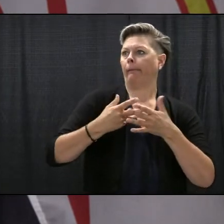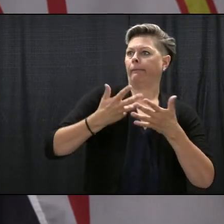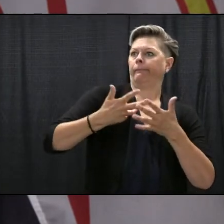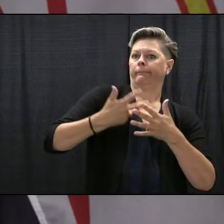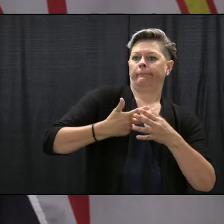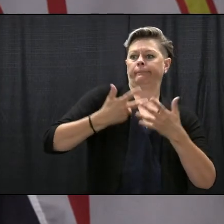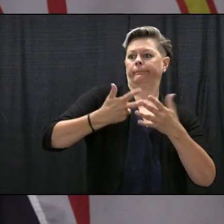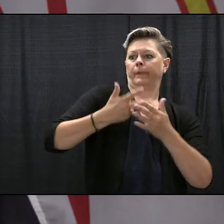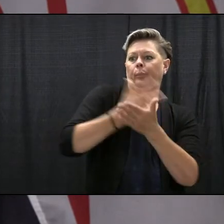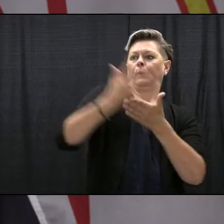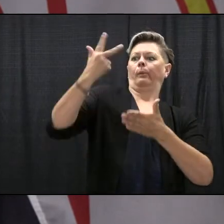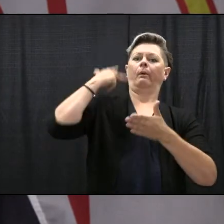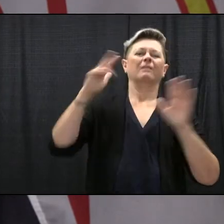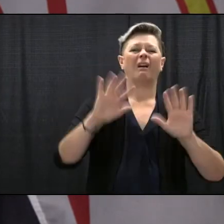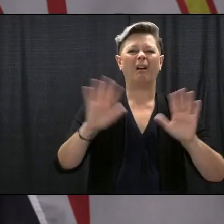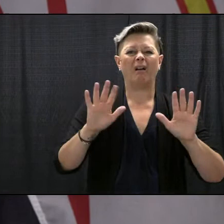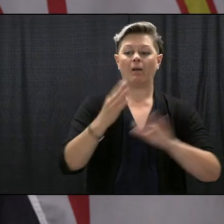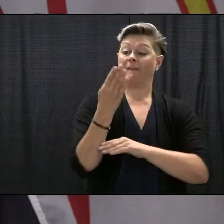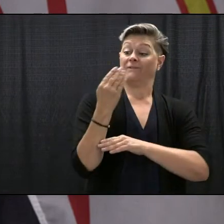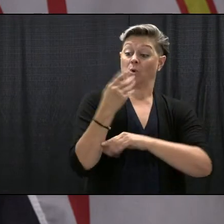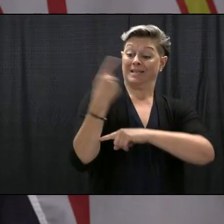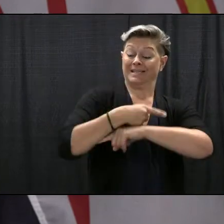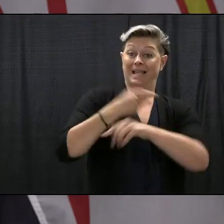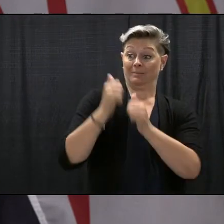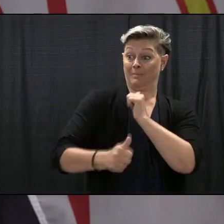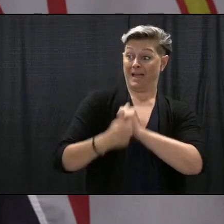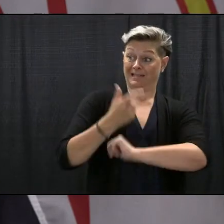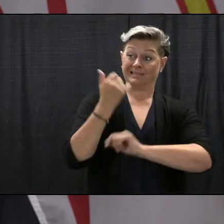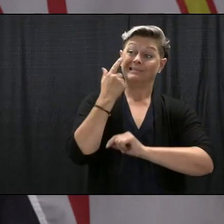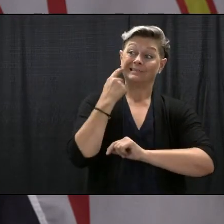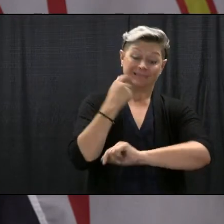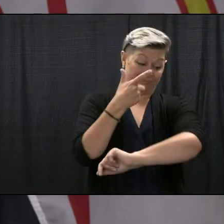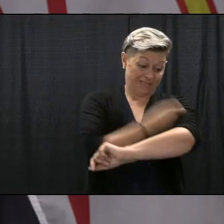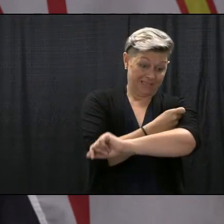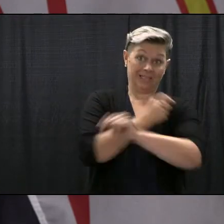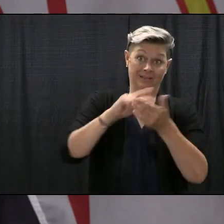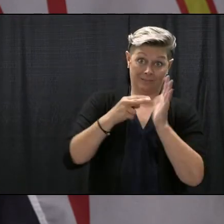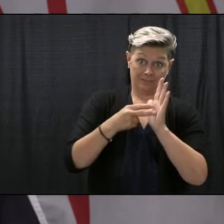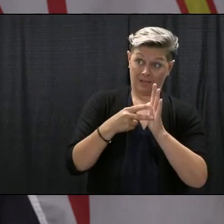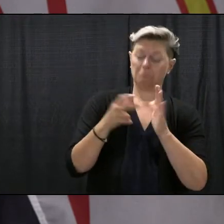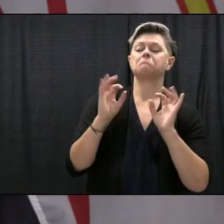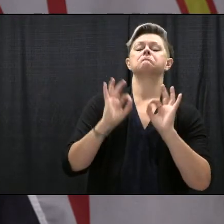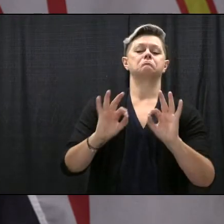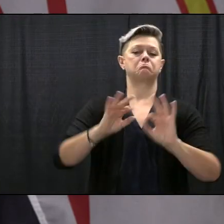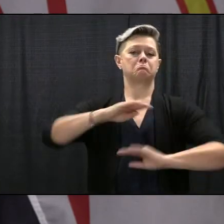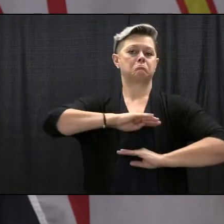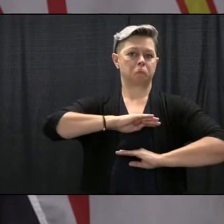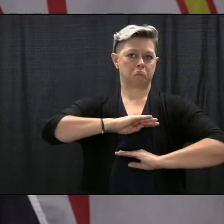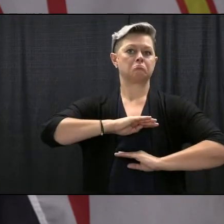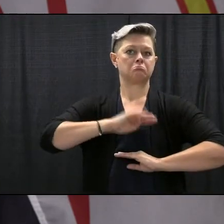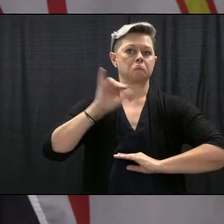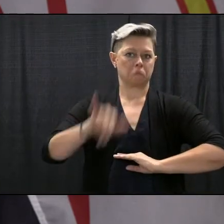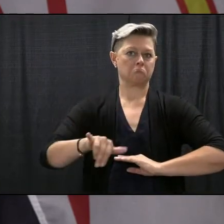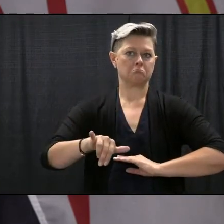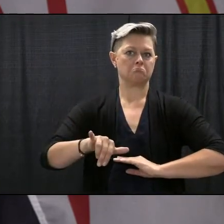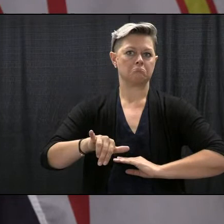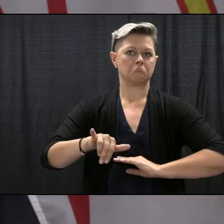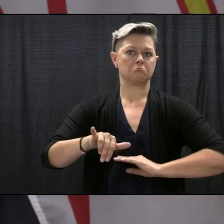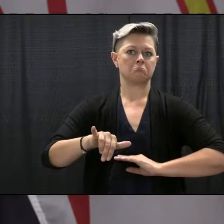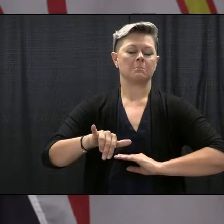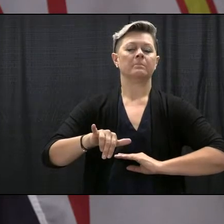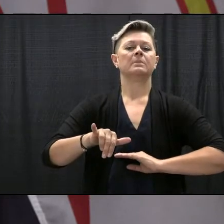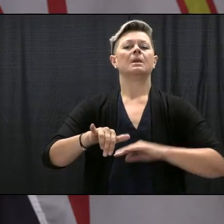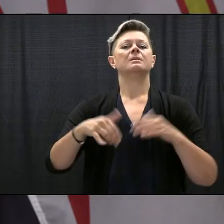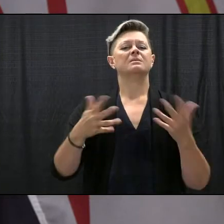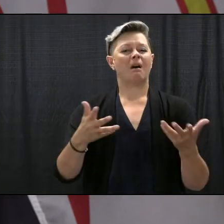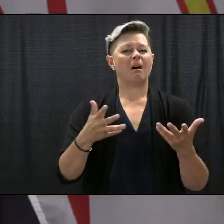that means at least 14 days have passed since your last vaccine or your second dose. So, I think just